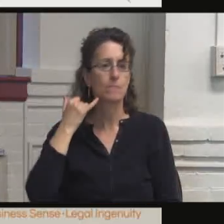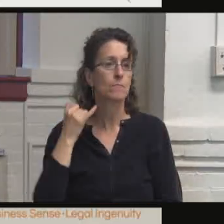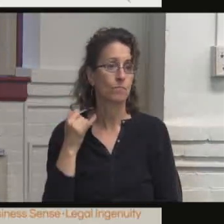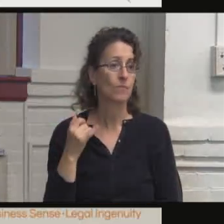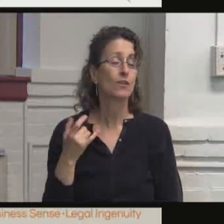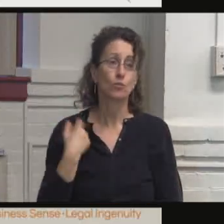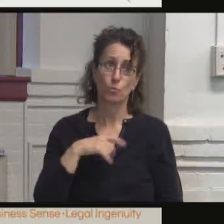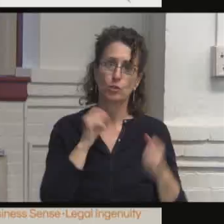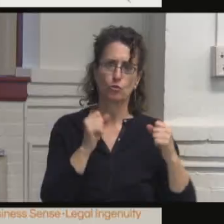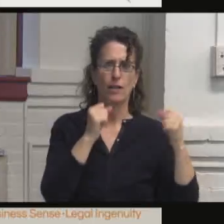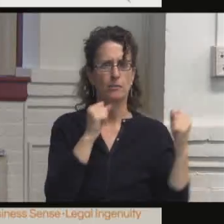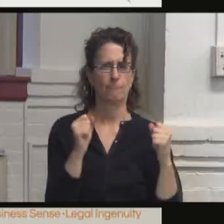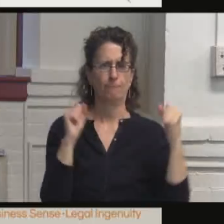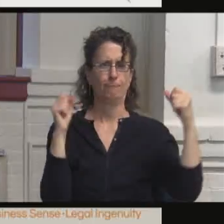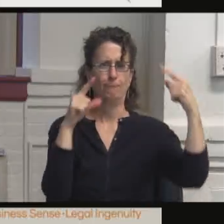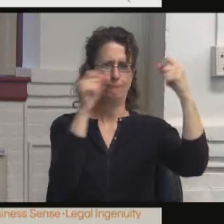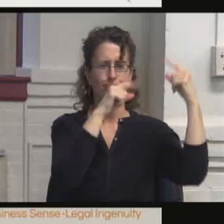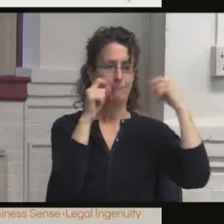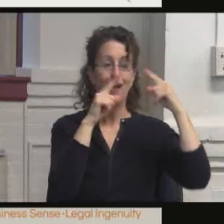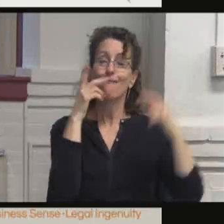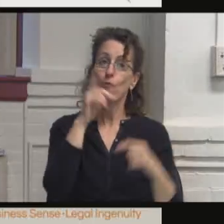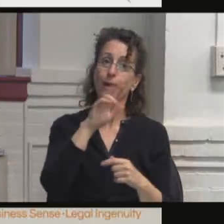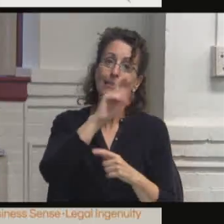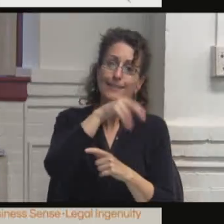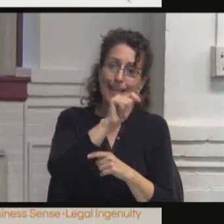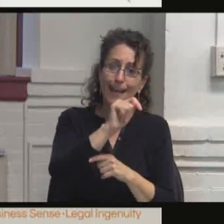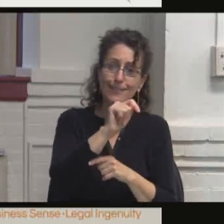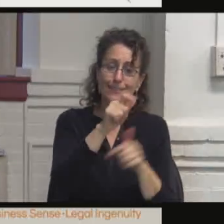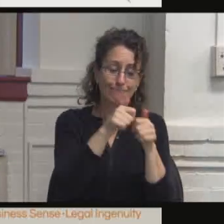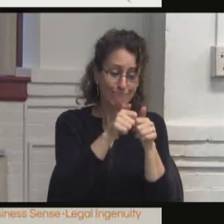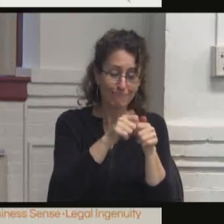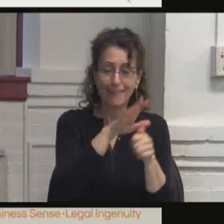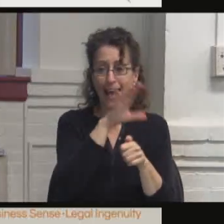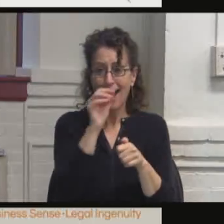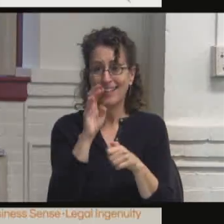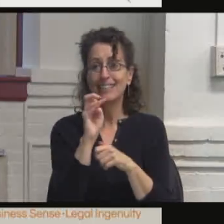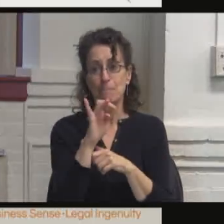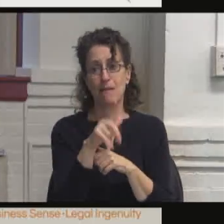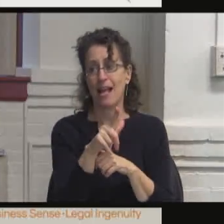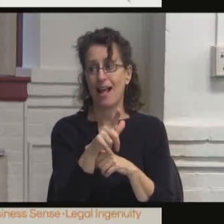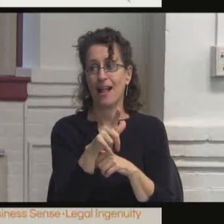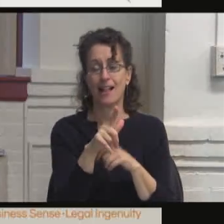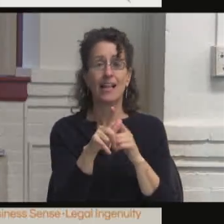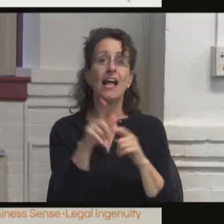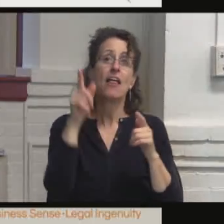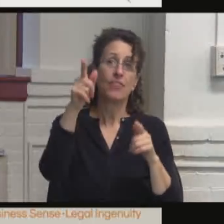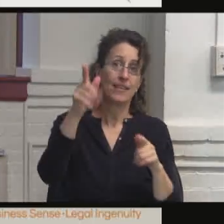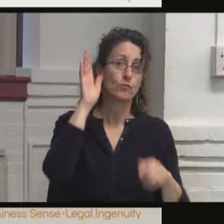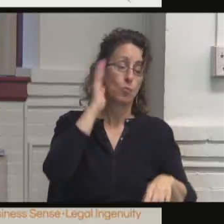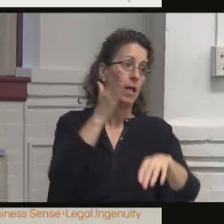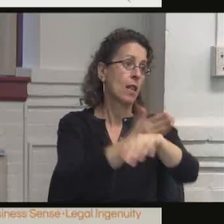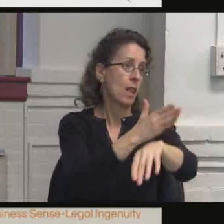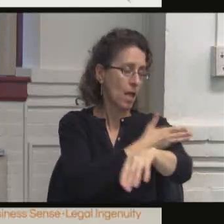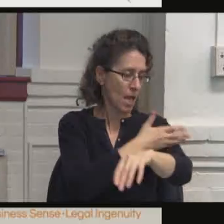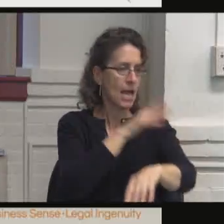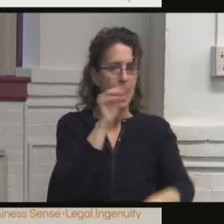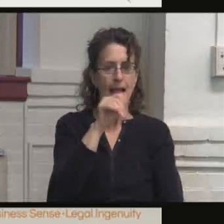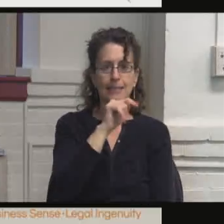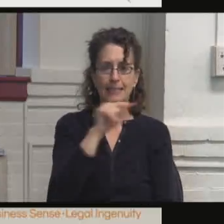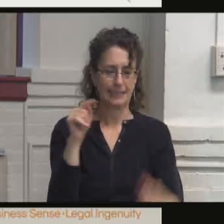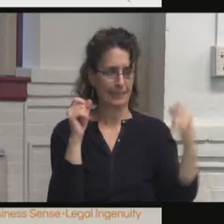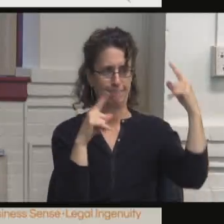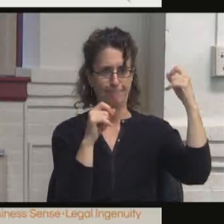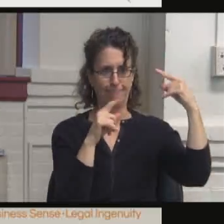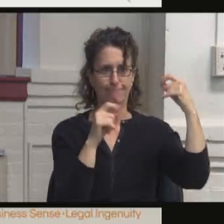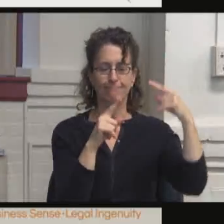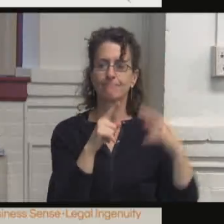of data coverage as cellular coverage may exist now, or in AT&T's case, better. Just briefly, what happened with